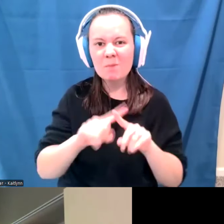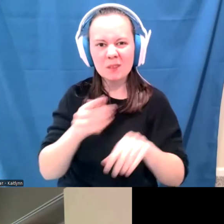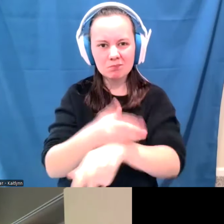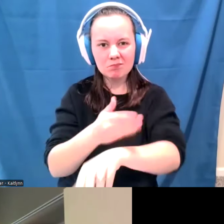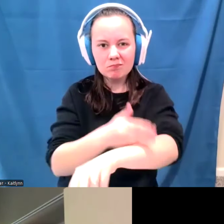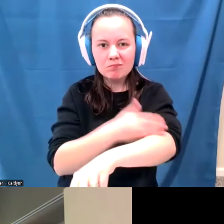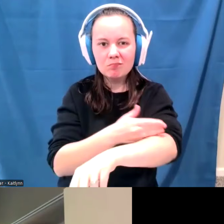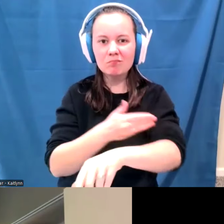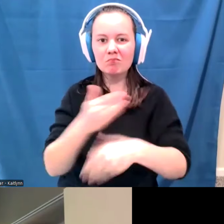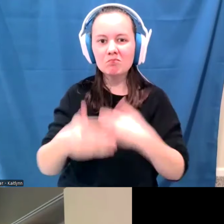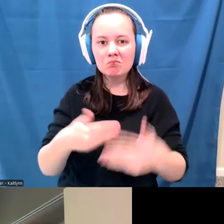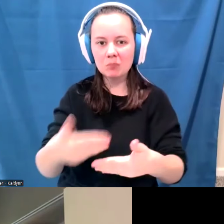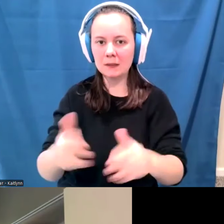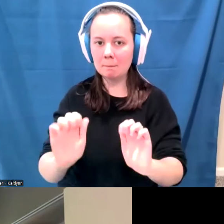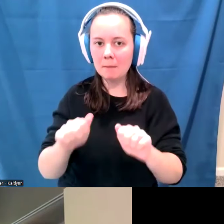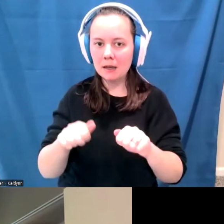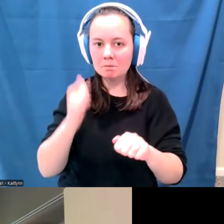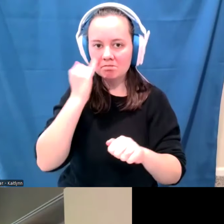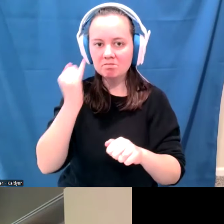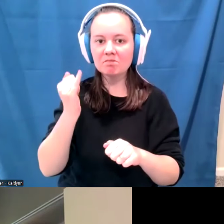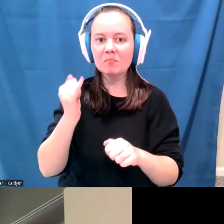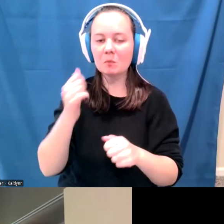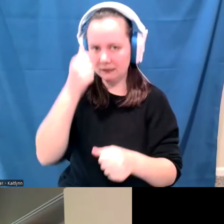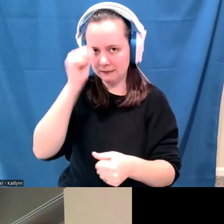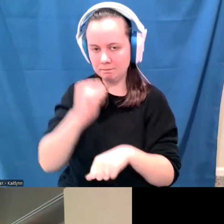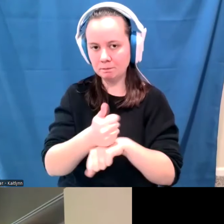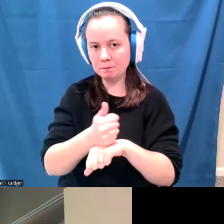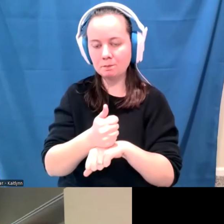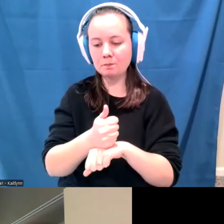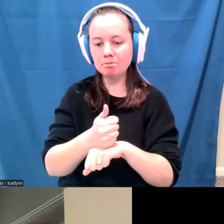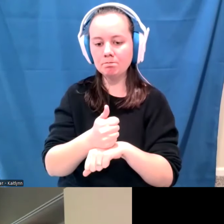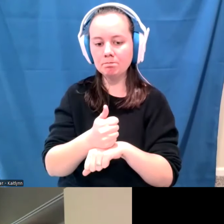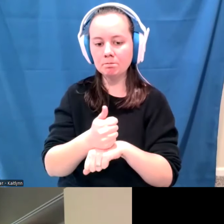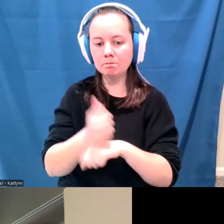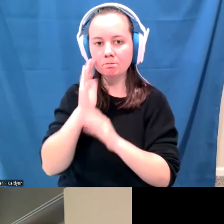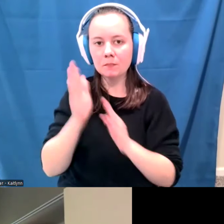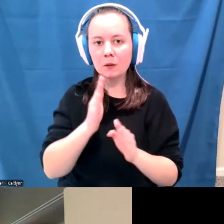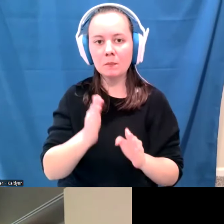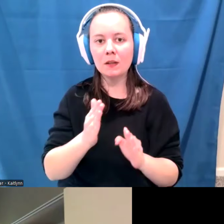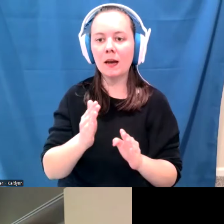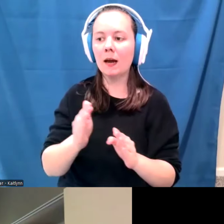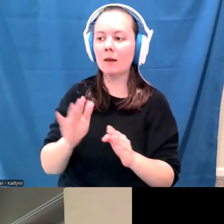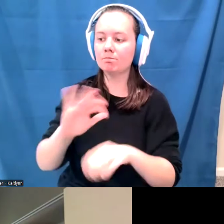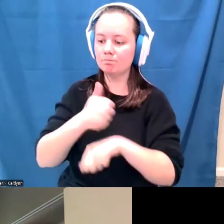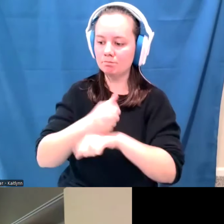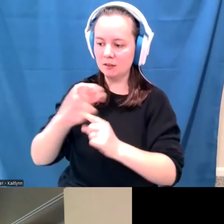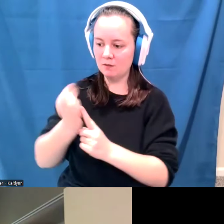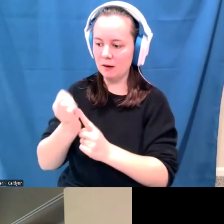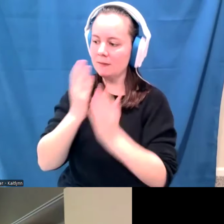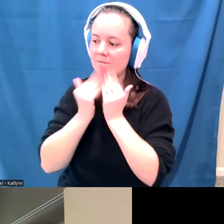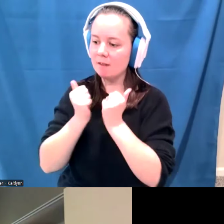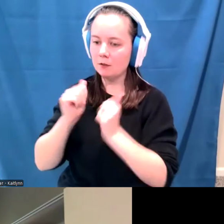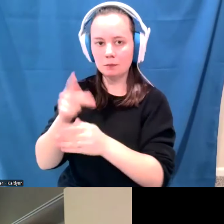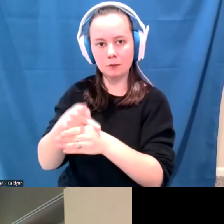of reforms that focus on creating supportive environments that value these professionals, as well as unpaid